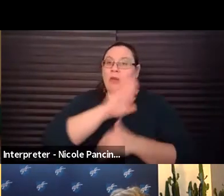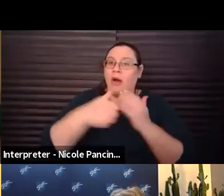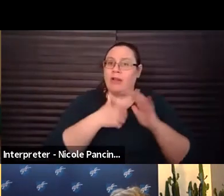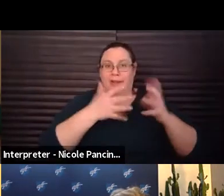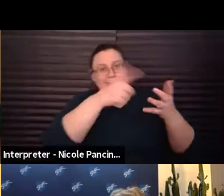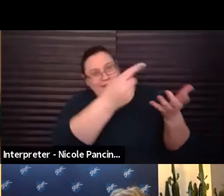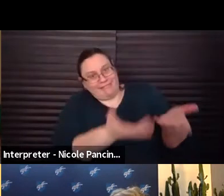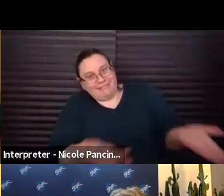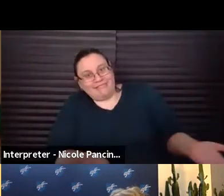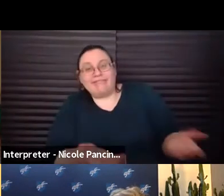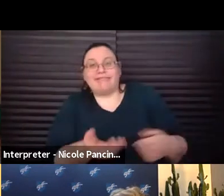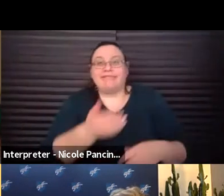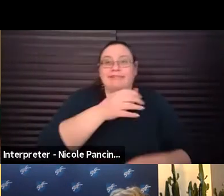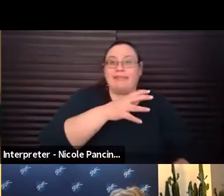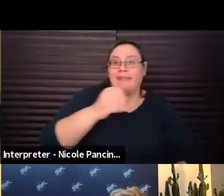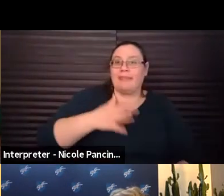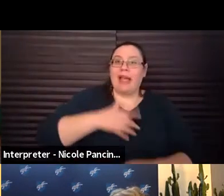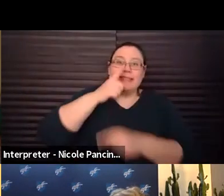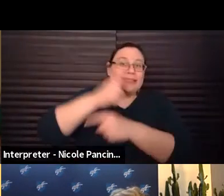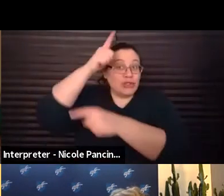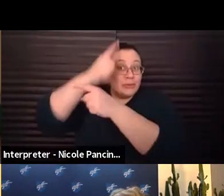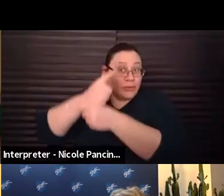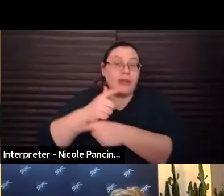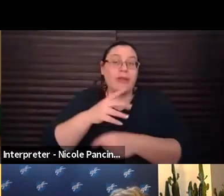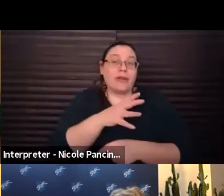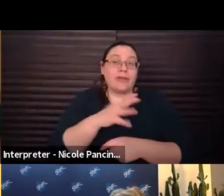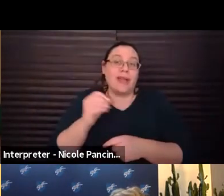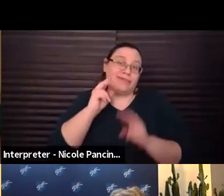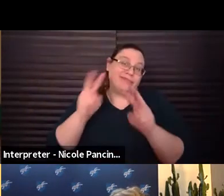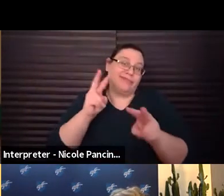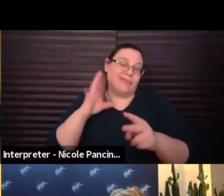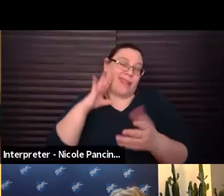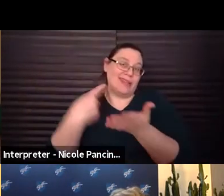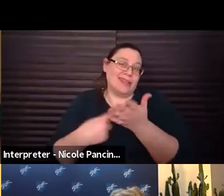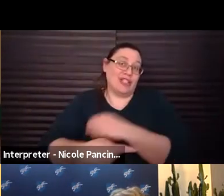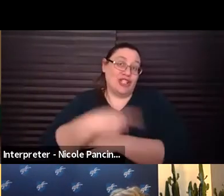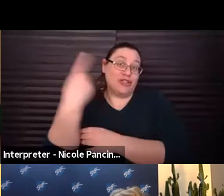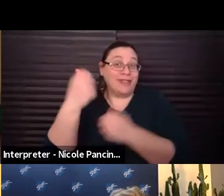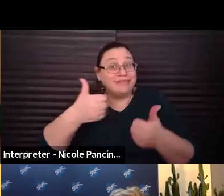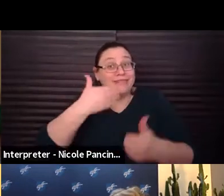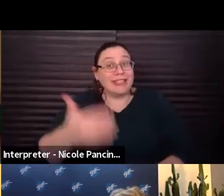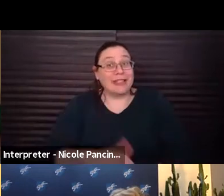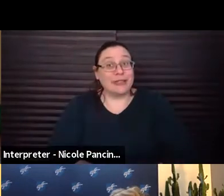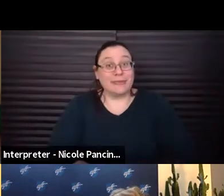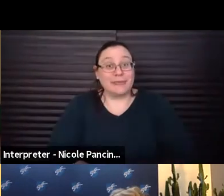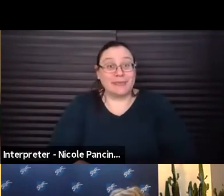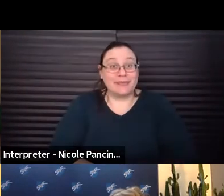counterparts here and my sisters and brothers, and look forward to the discussion today. Thank you. Thank